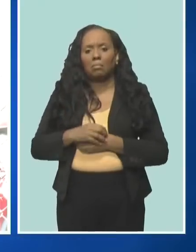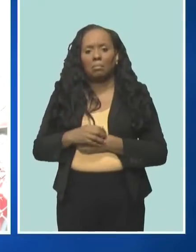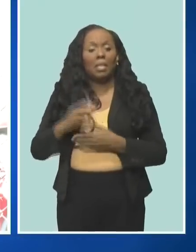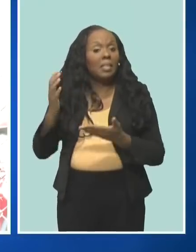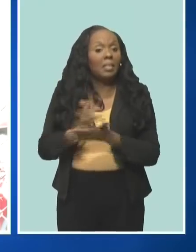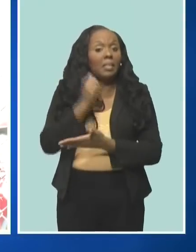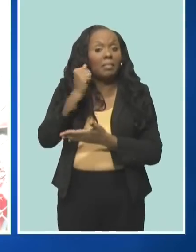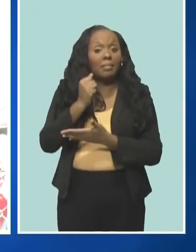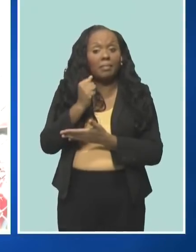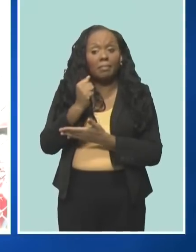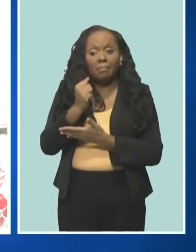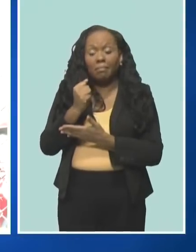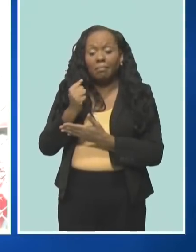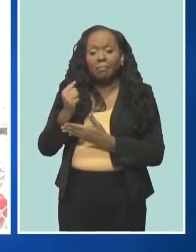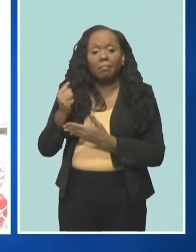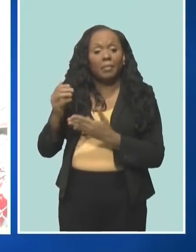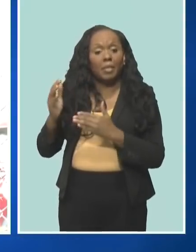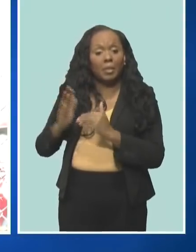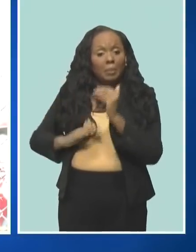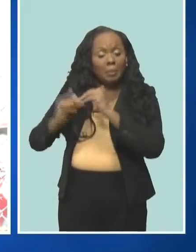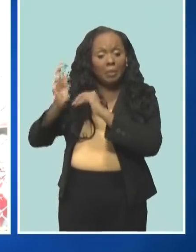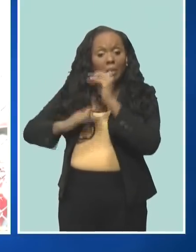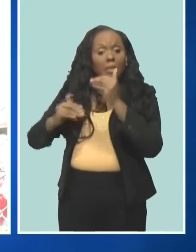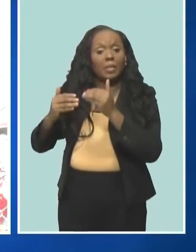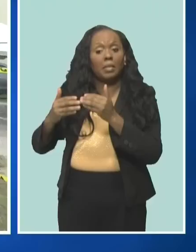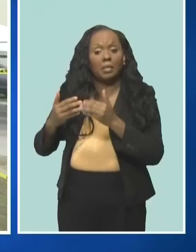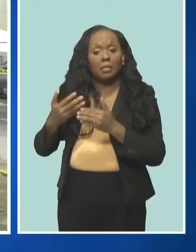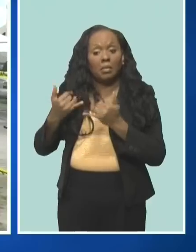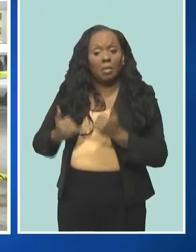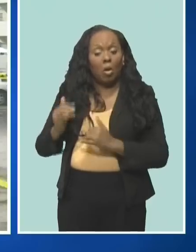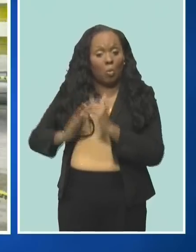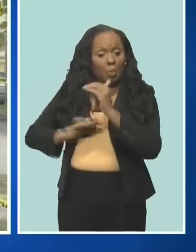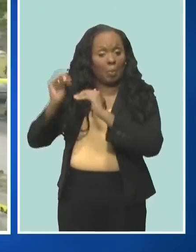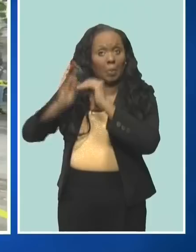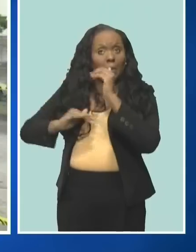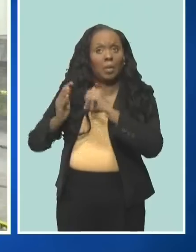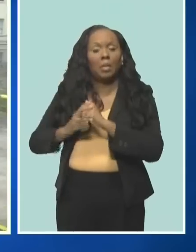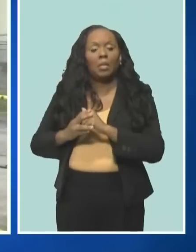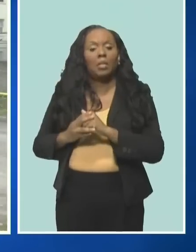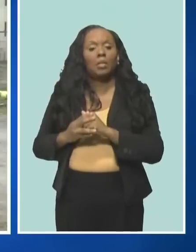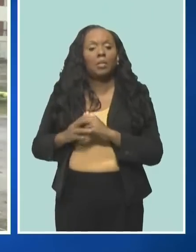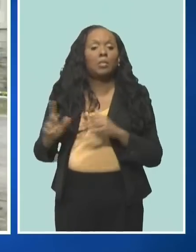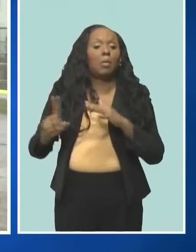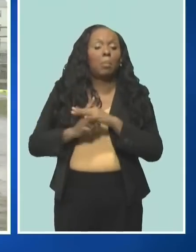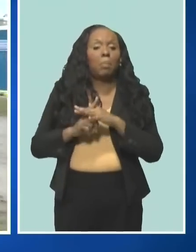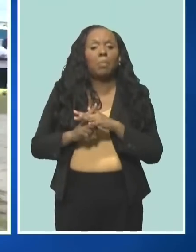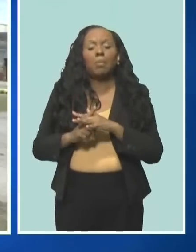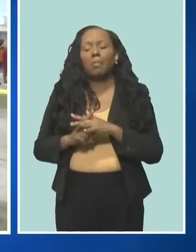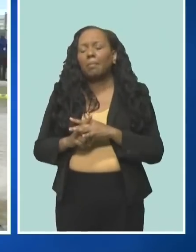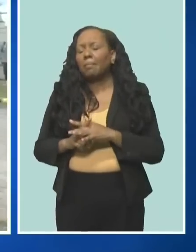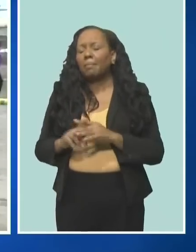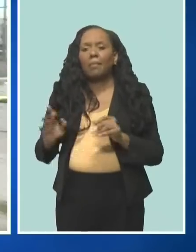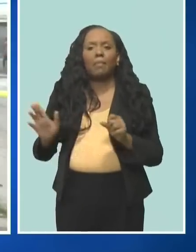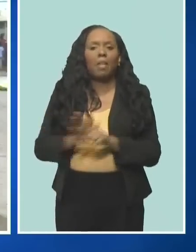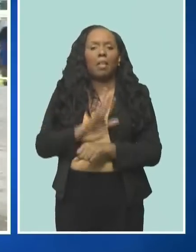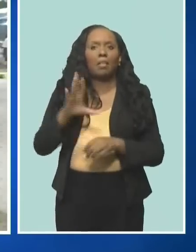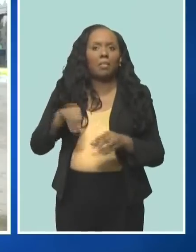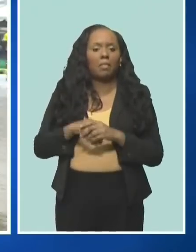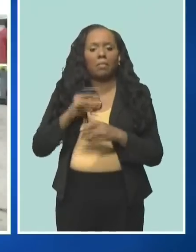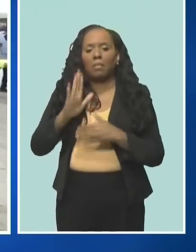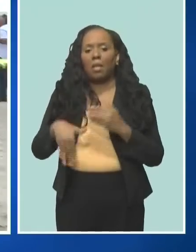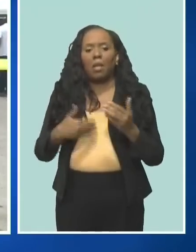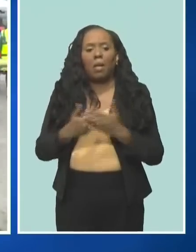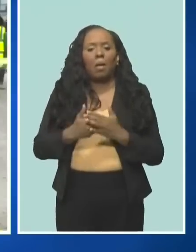of this project. Turn out, sign up, and take full participation in the courses being